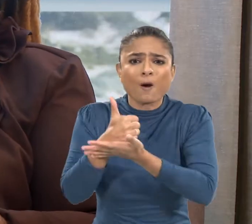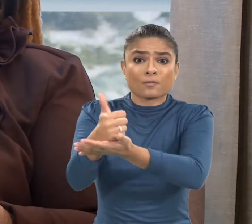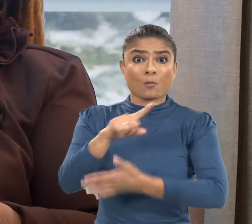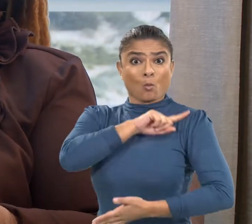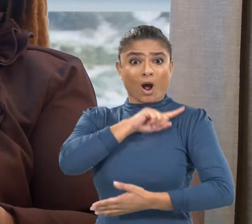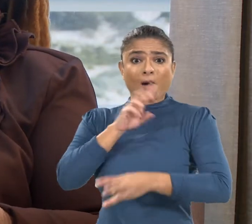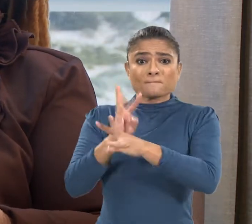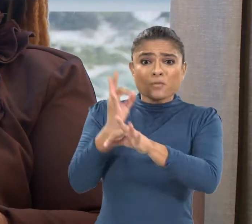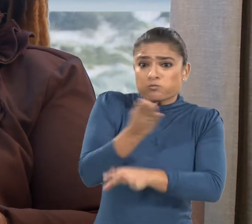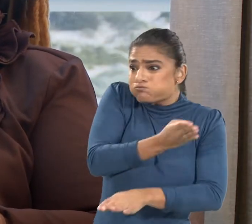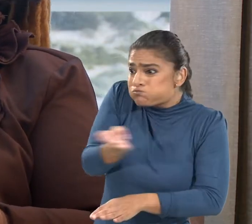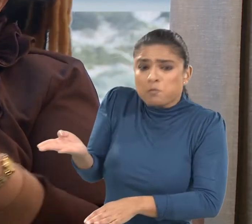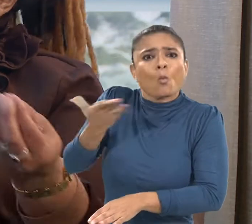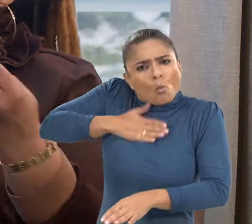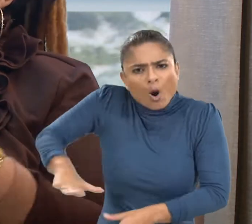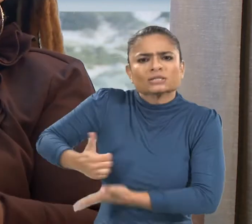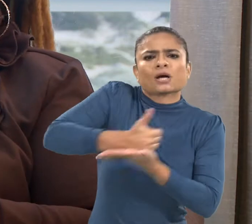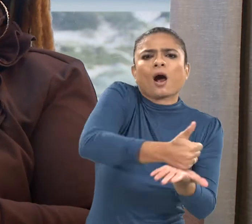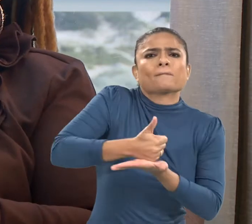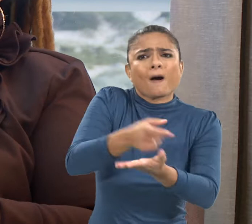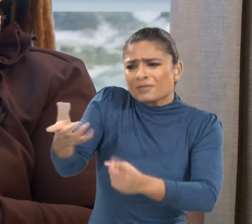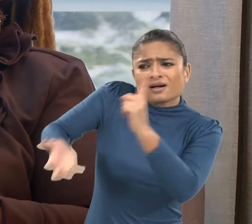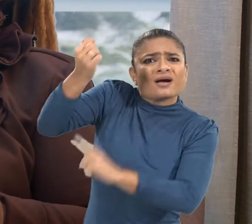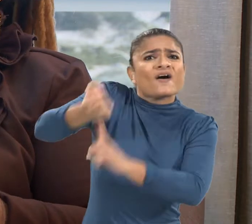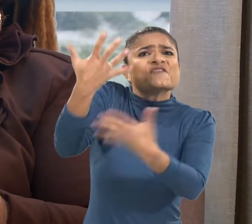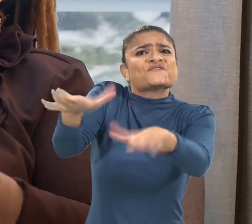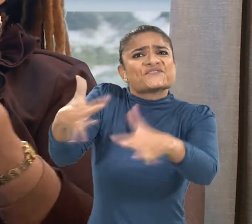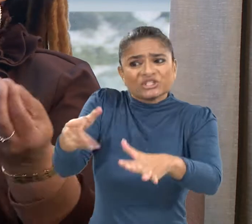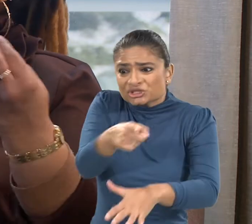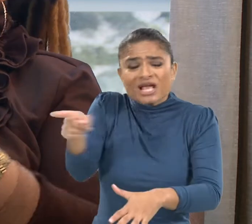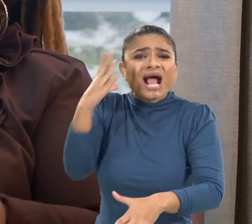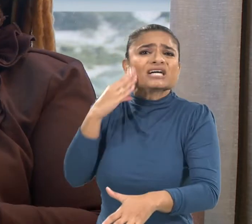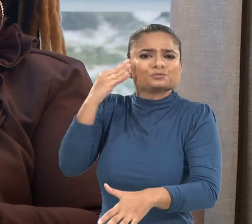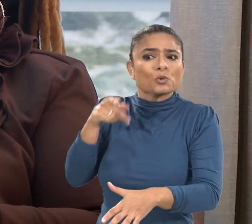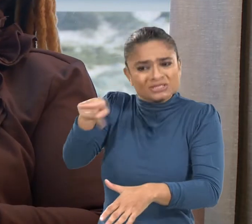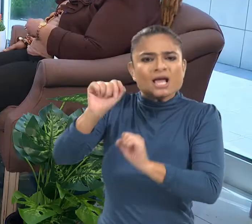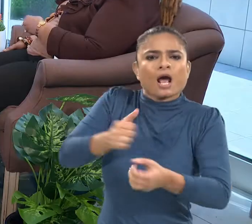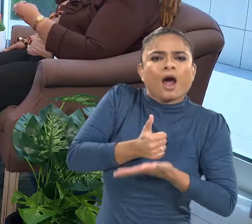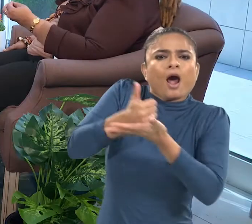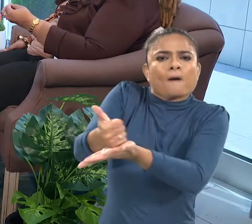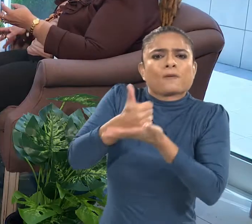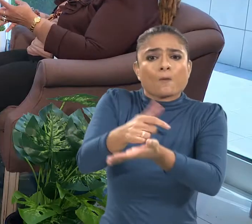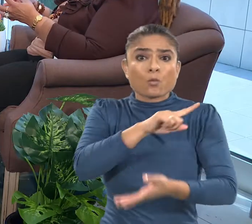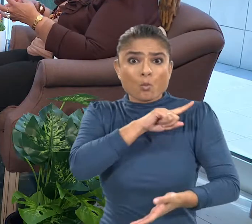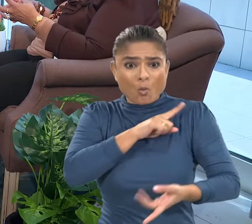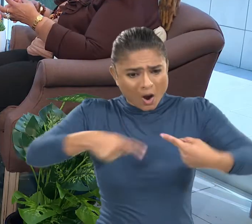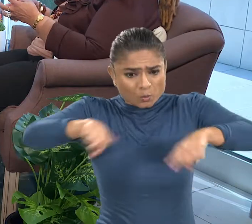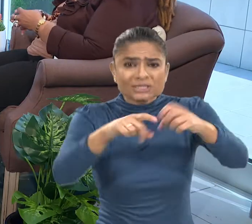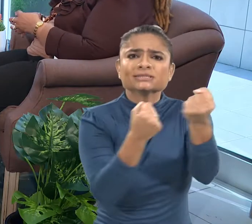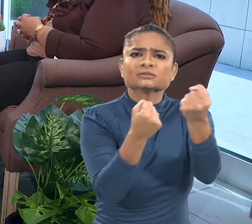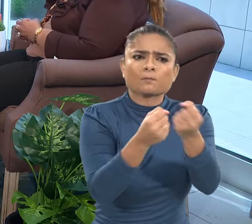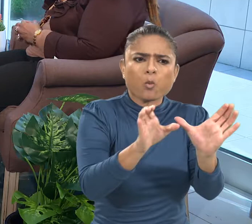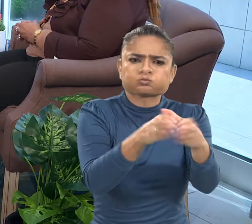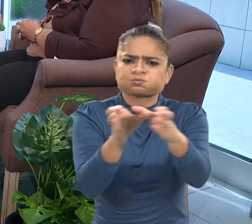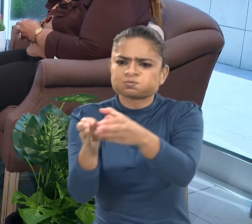help, because why? If there is parents outside which did achieve in life because of going